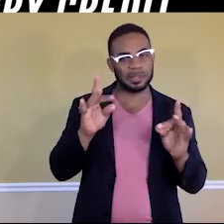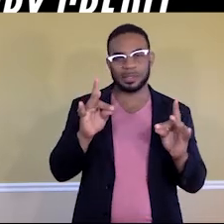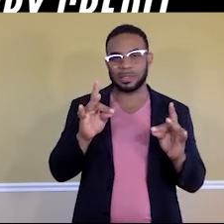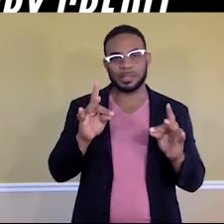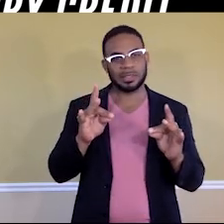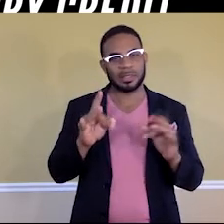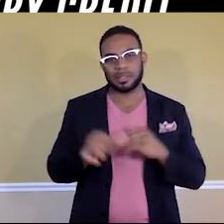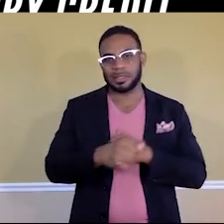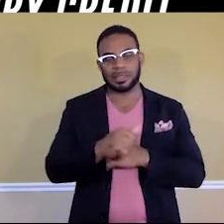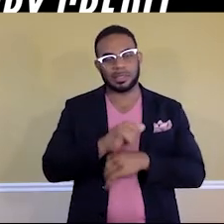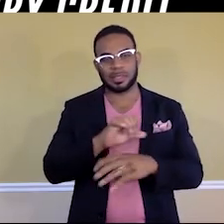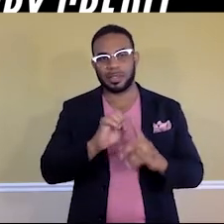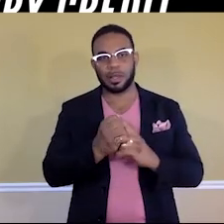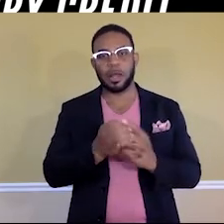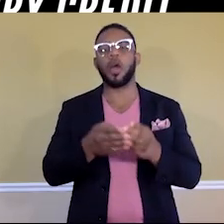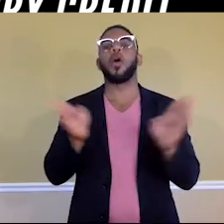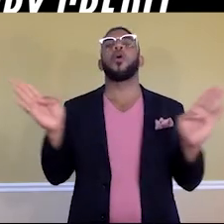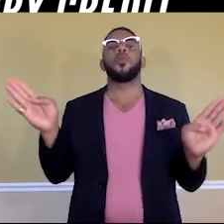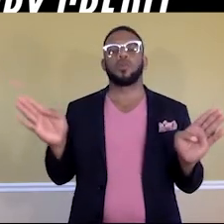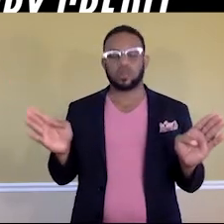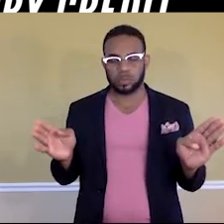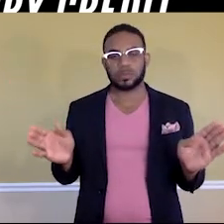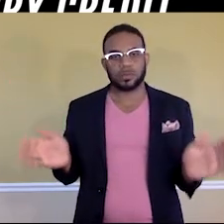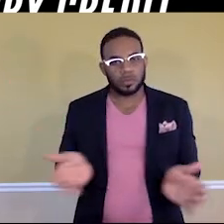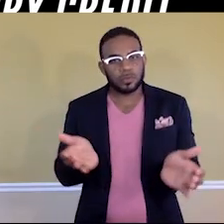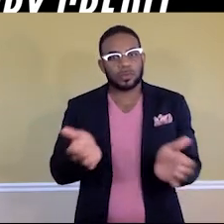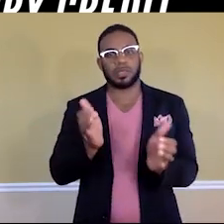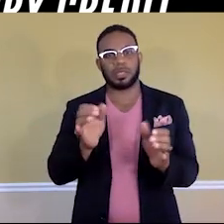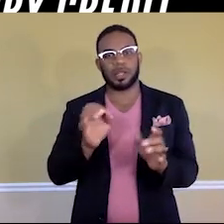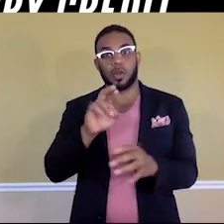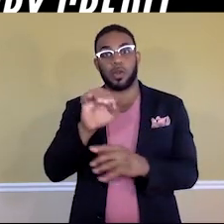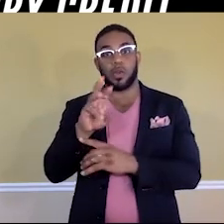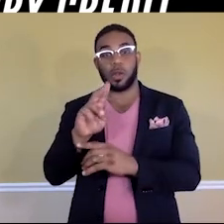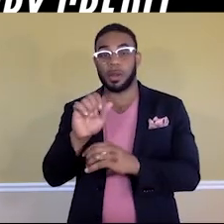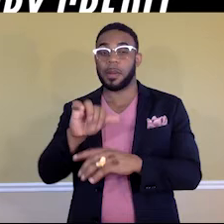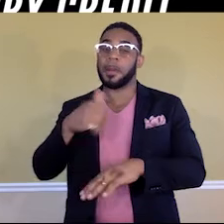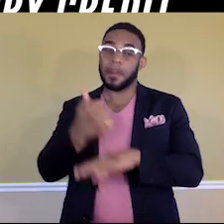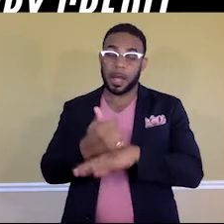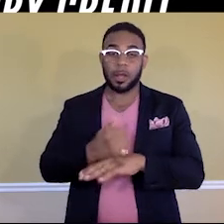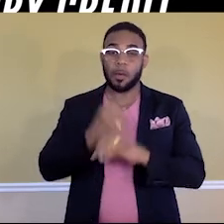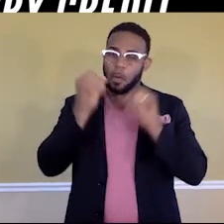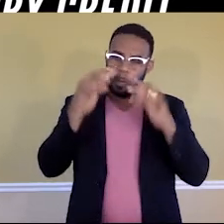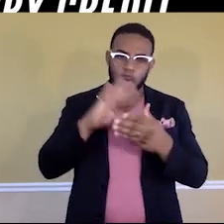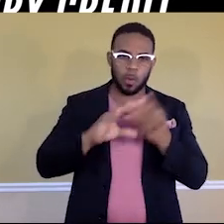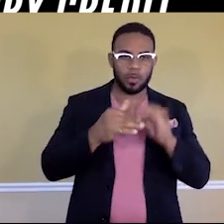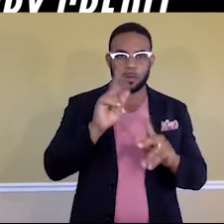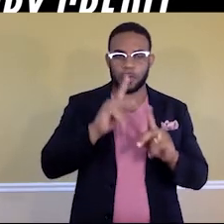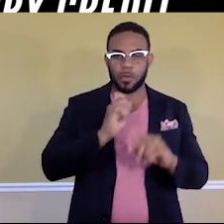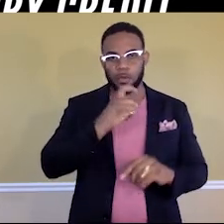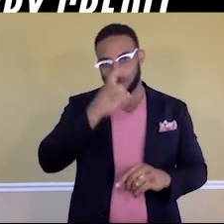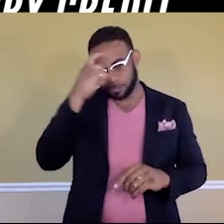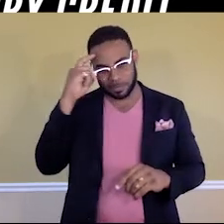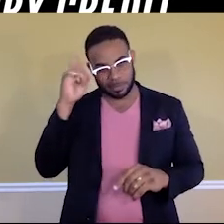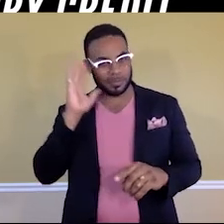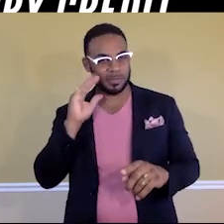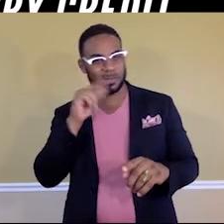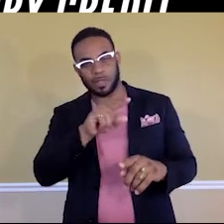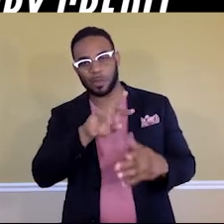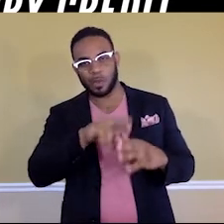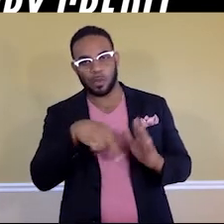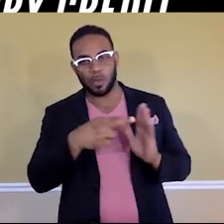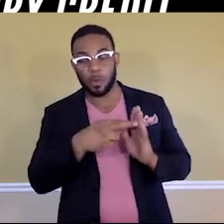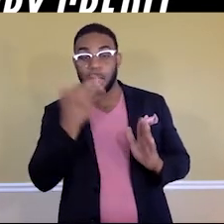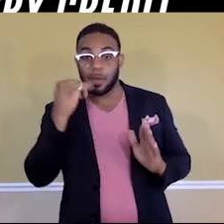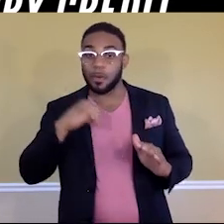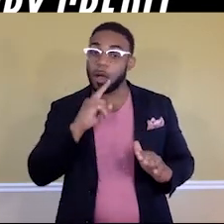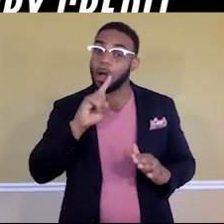that openly perpetuated racism based off of multiple stories of people who have been in these roles.